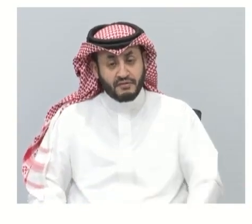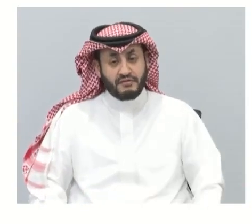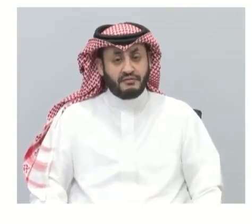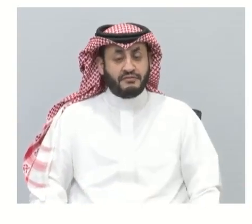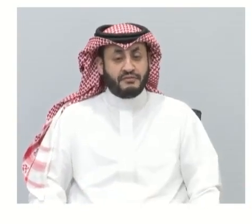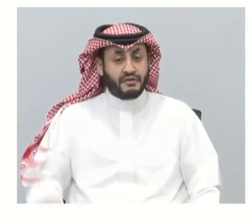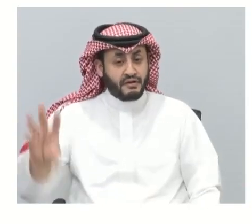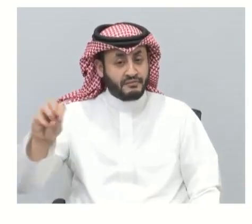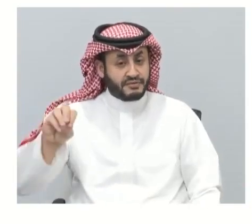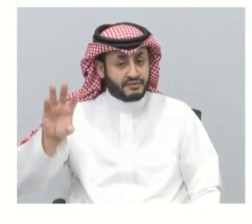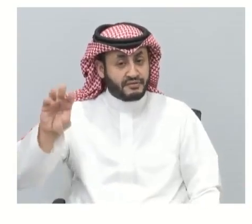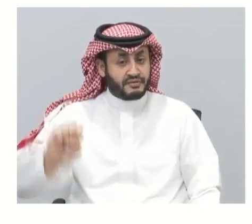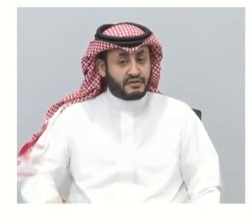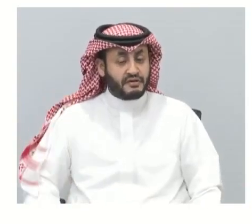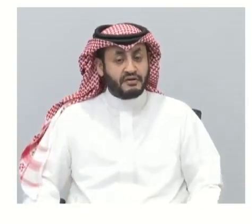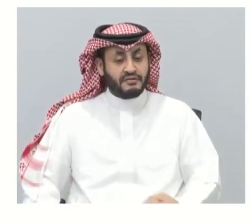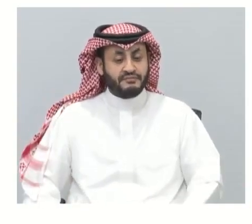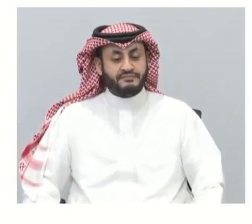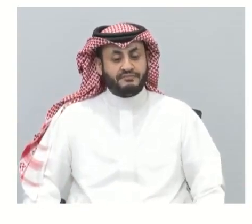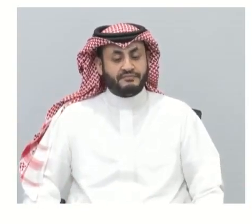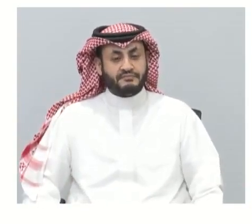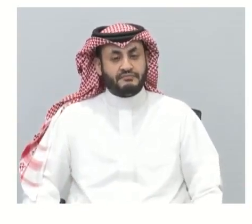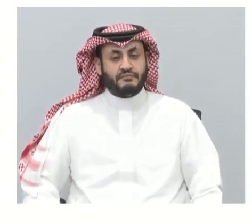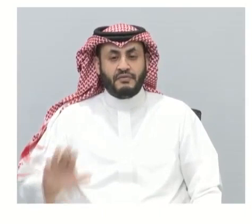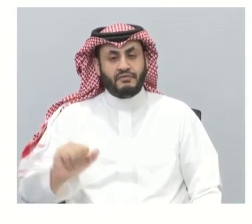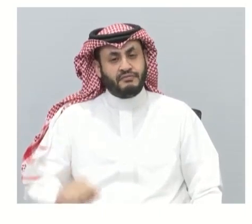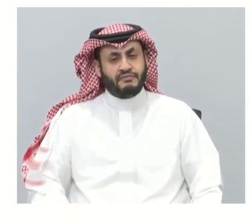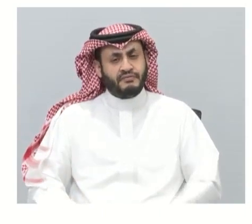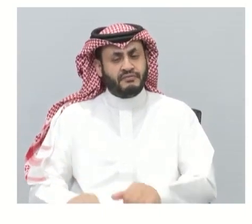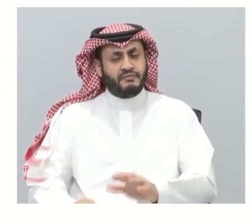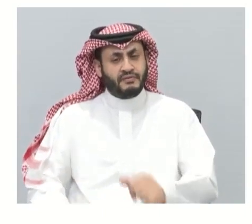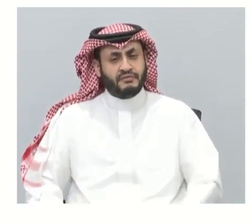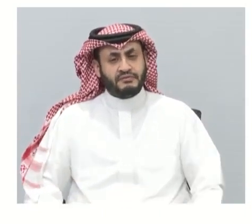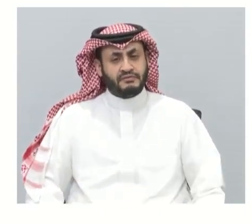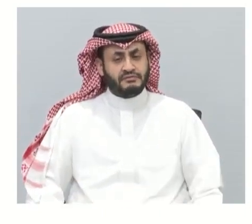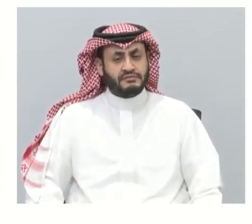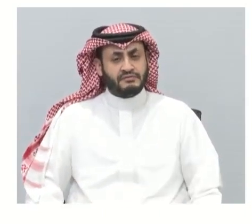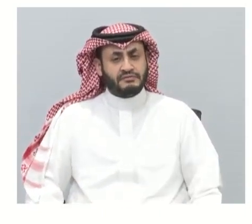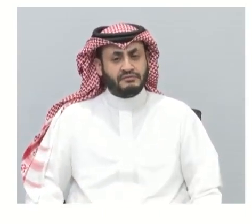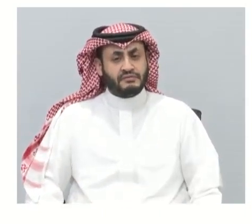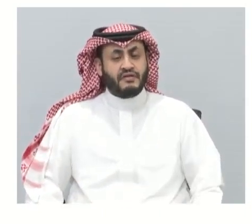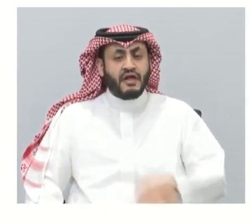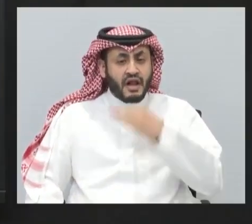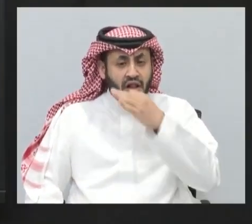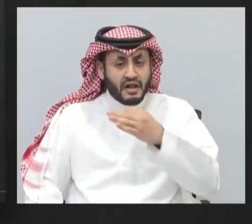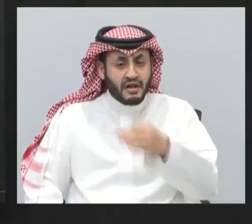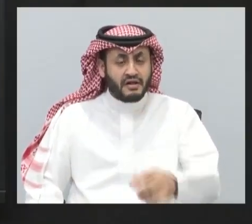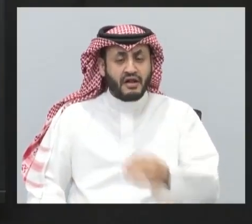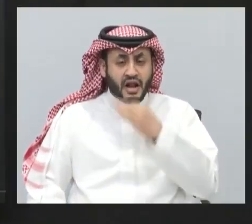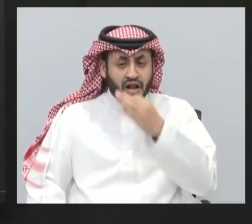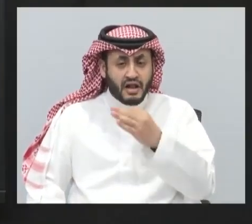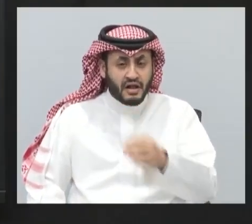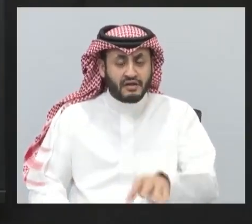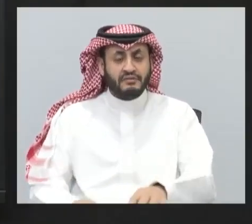typing. People won't be typing in the future. They will be using voice typing. They will